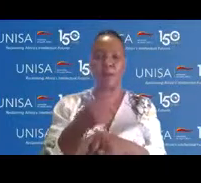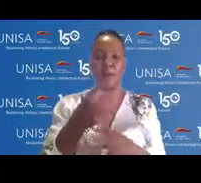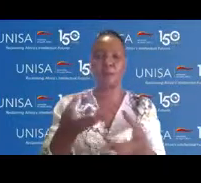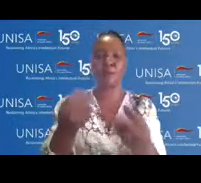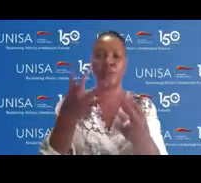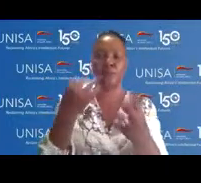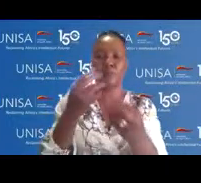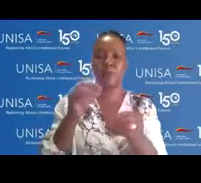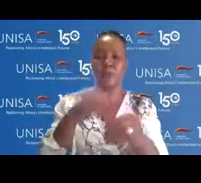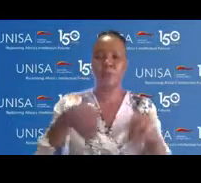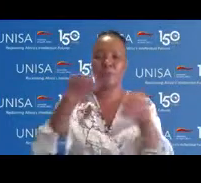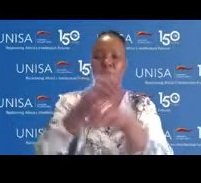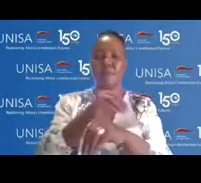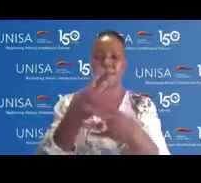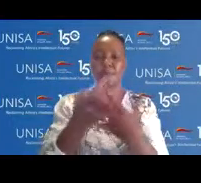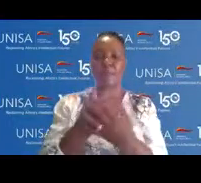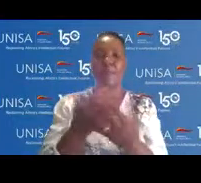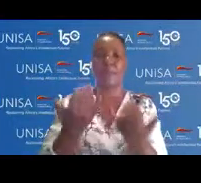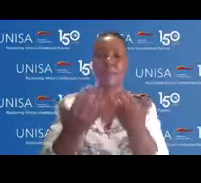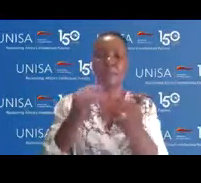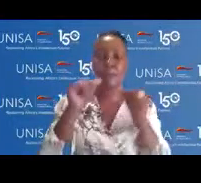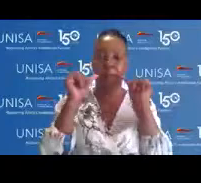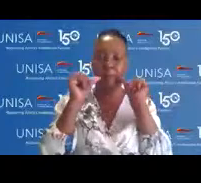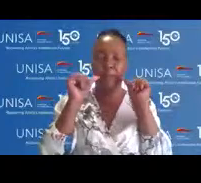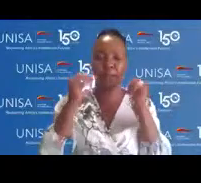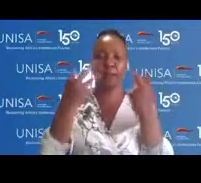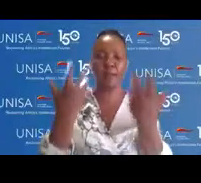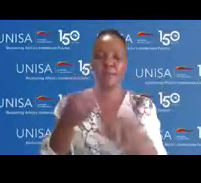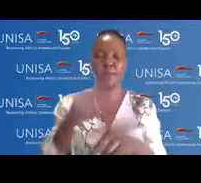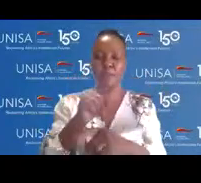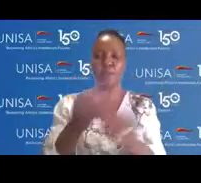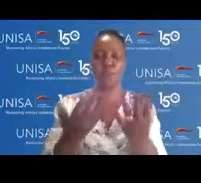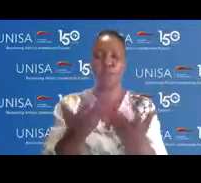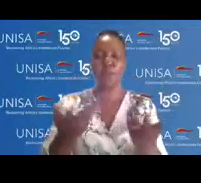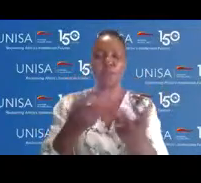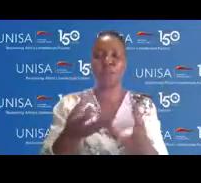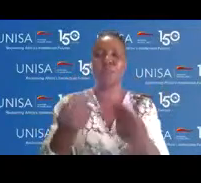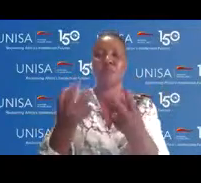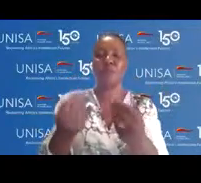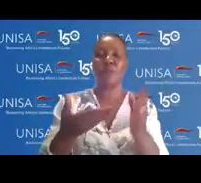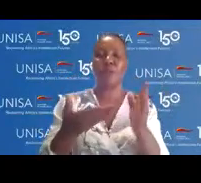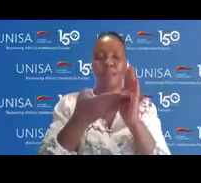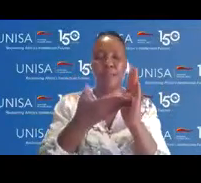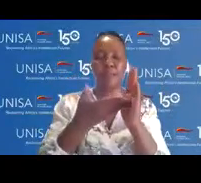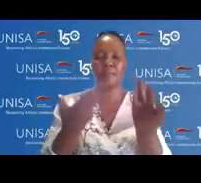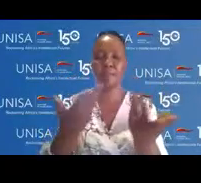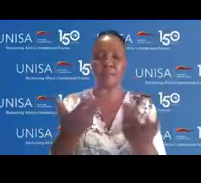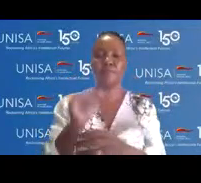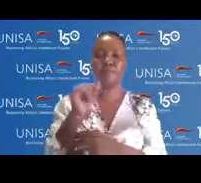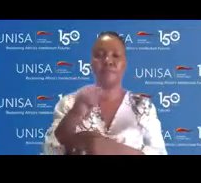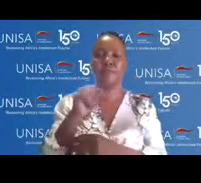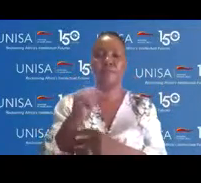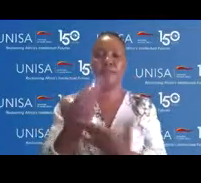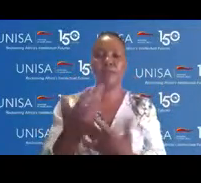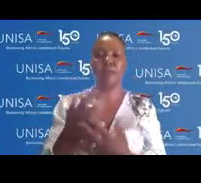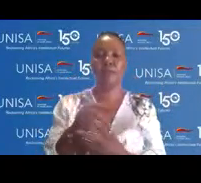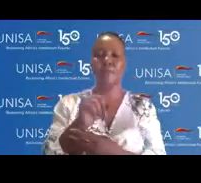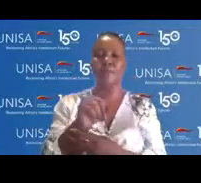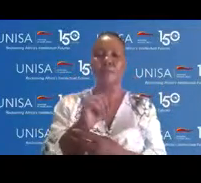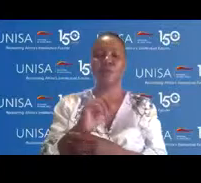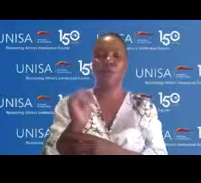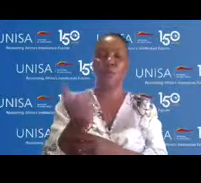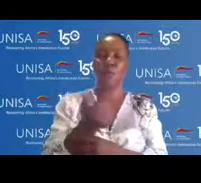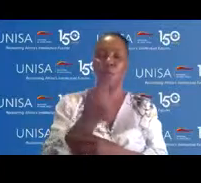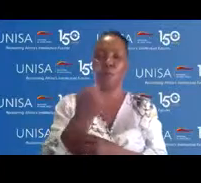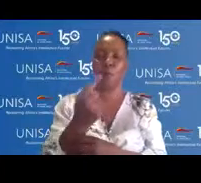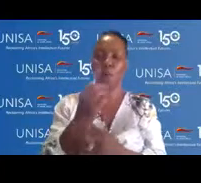let's say, a battery. That's where you can actually find it over there. So yes, guys, so that's really all the technical things that we wanted